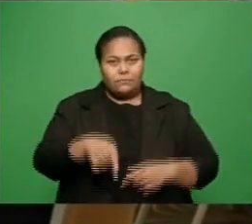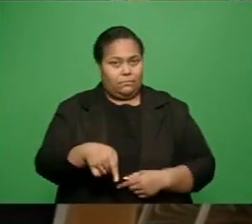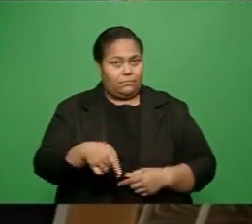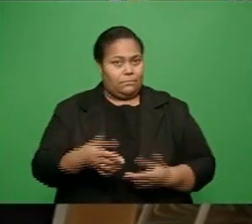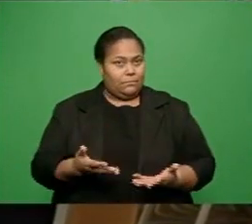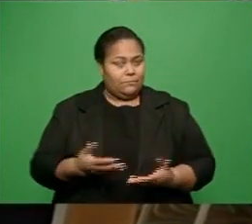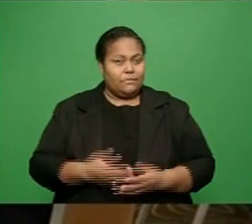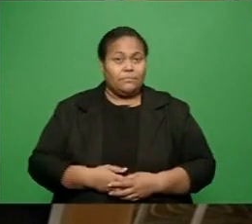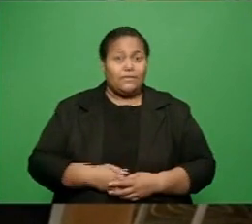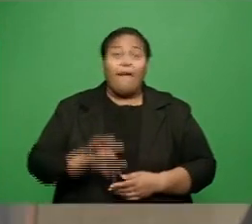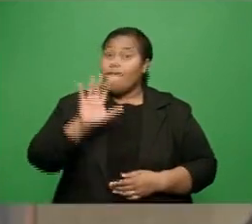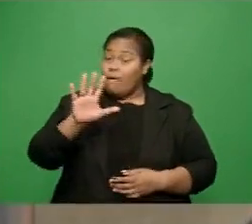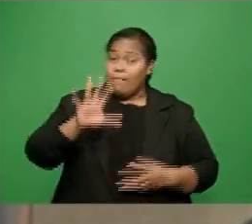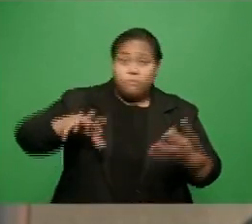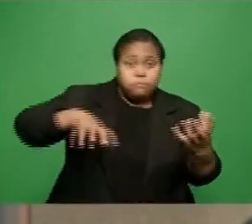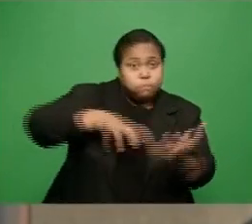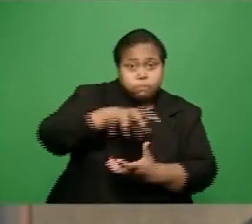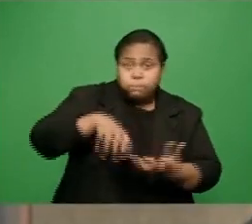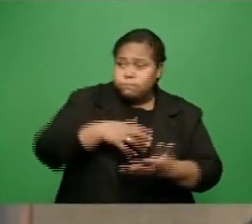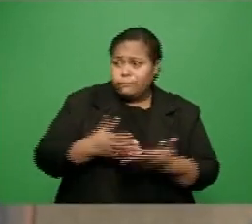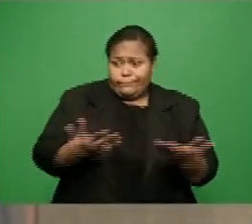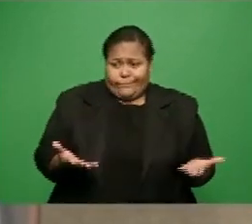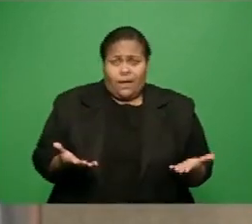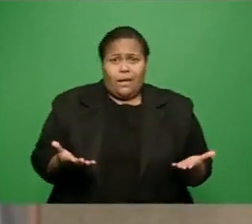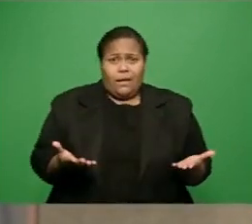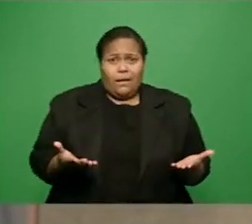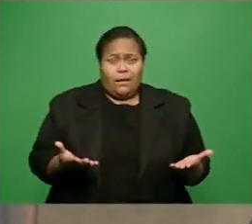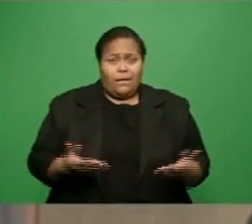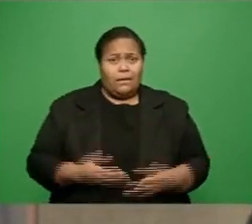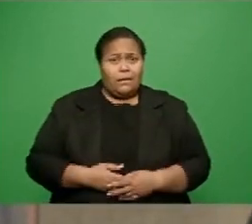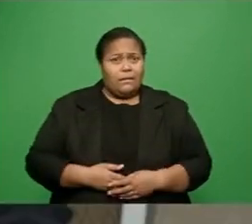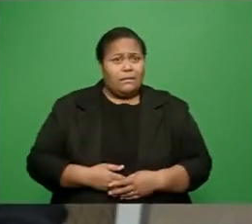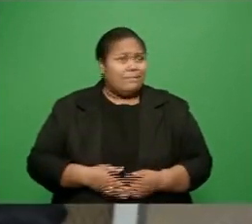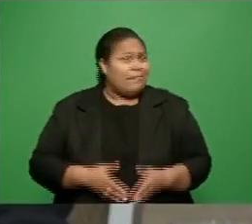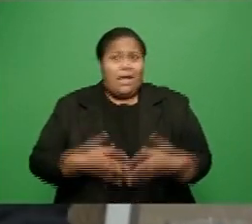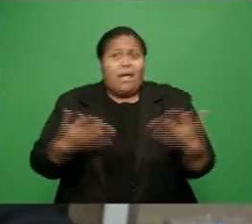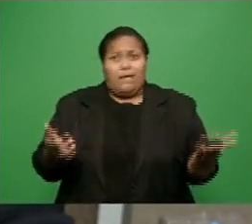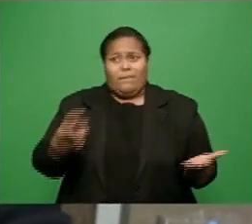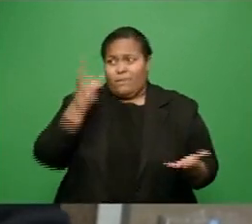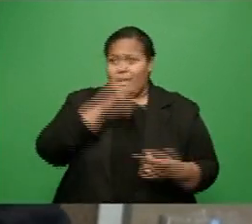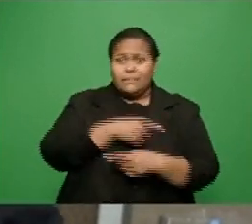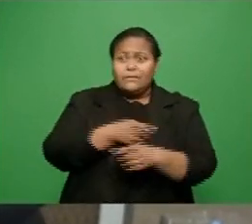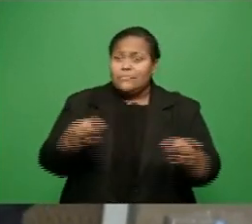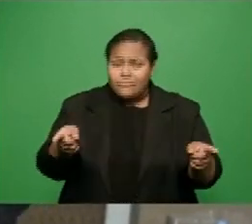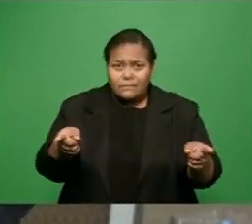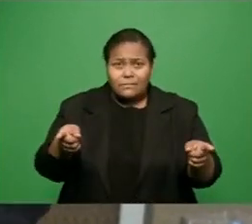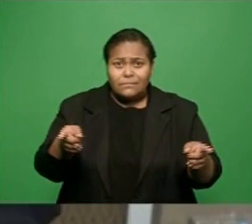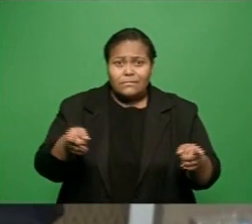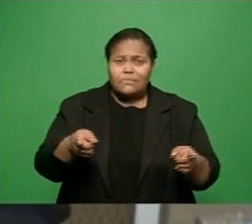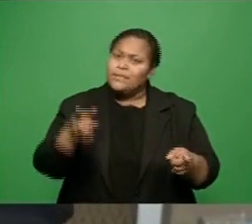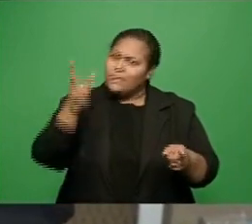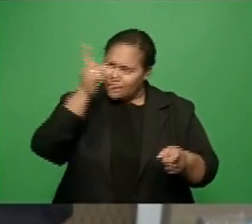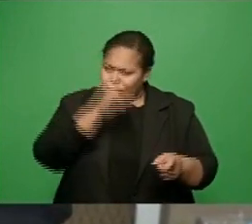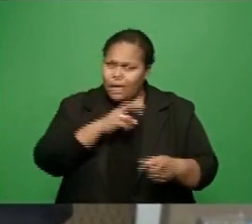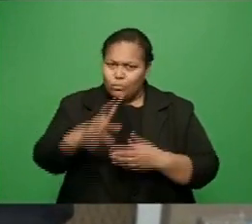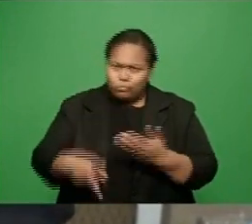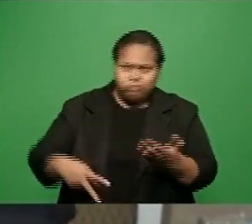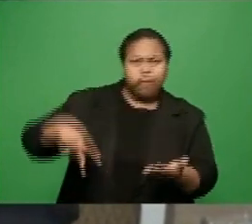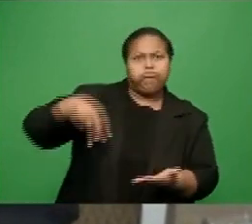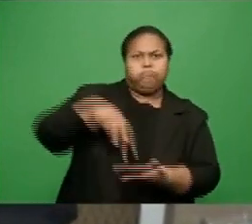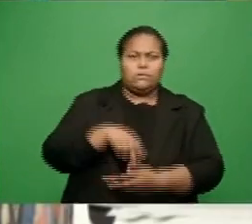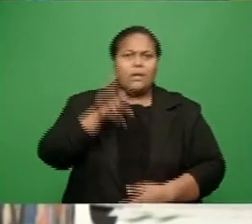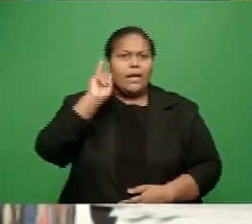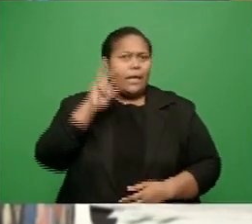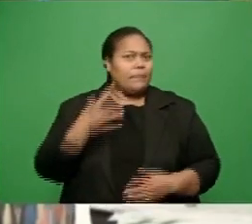With 5 cyclones hitting you, how ever do you ever be able to get back on your feet again in